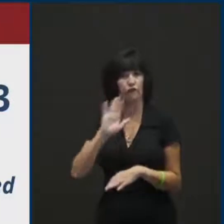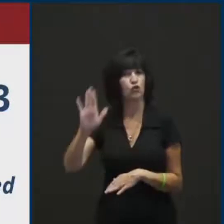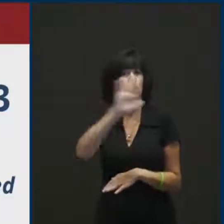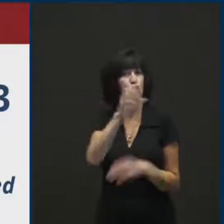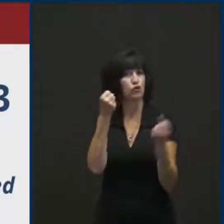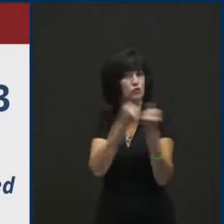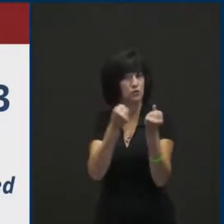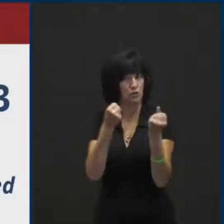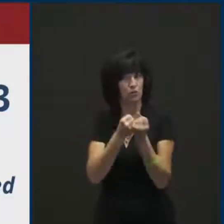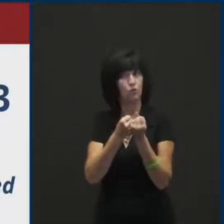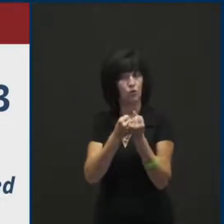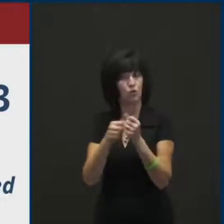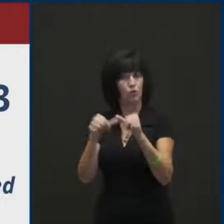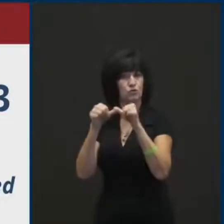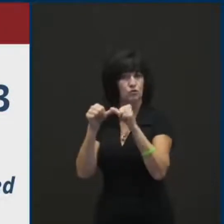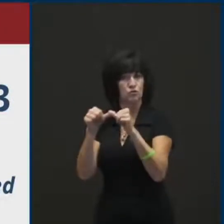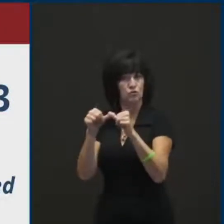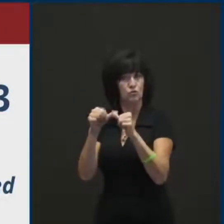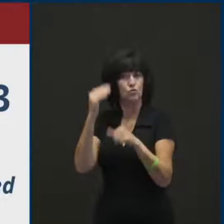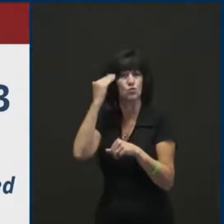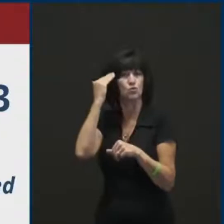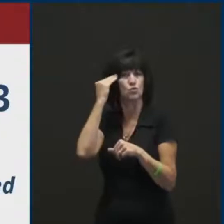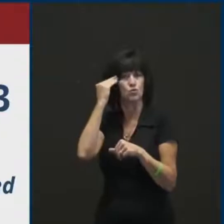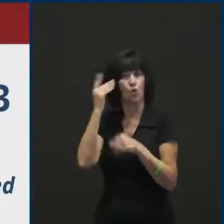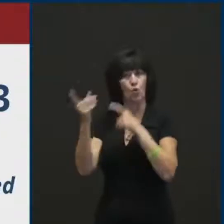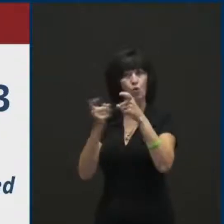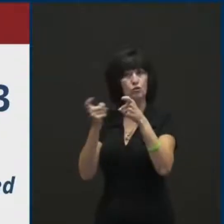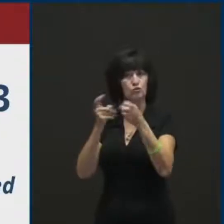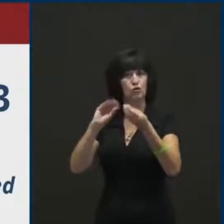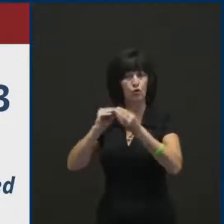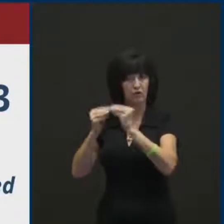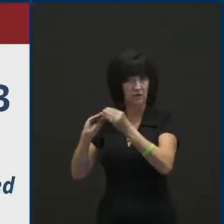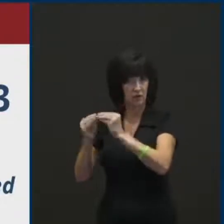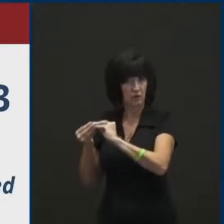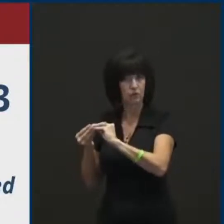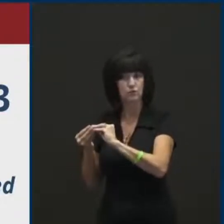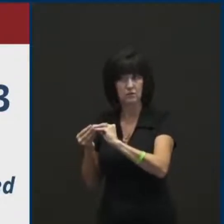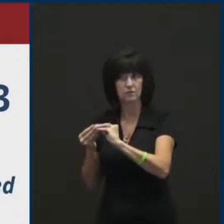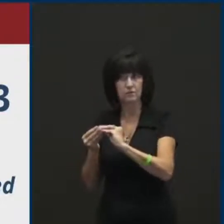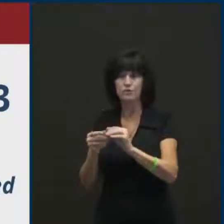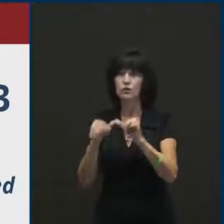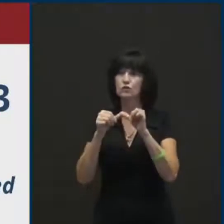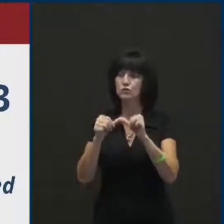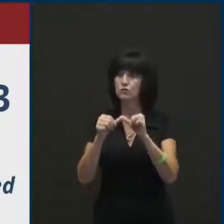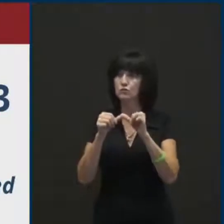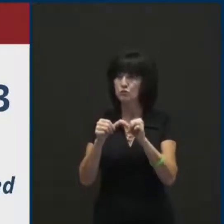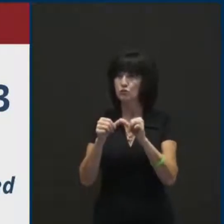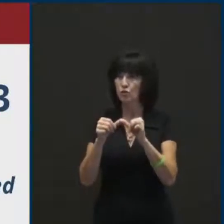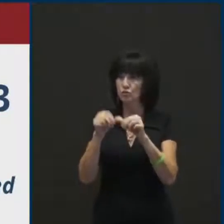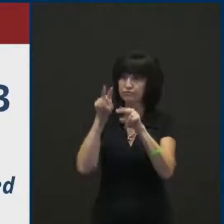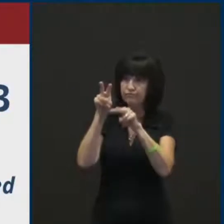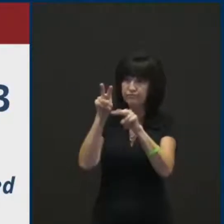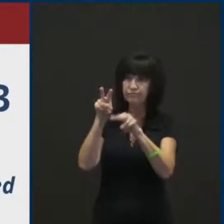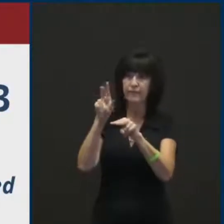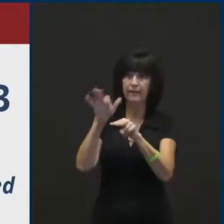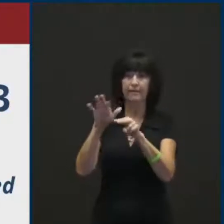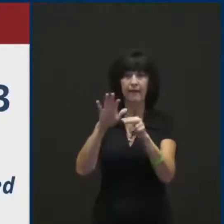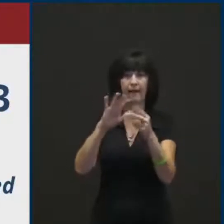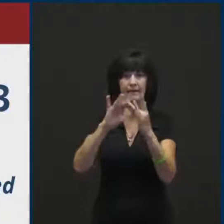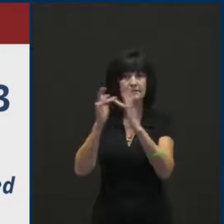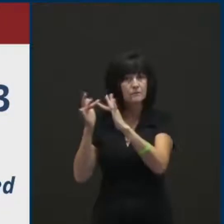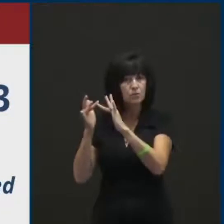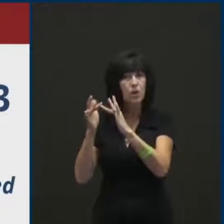identify cases, the better we can control this. So keep an eye on the testing website and testing